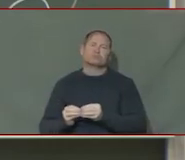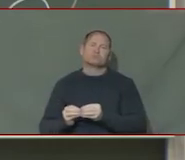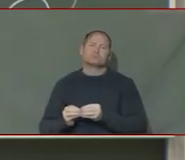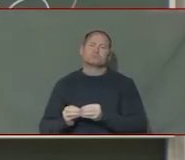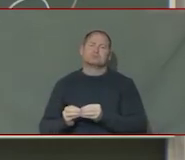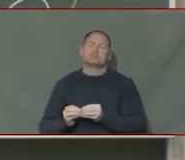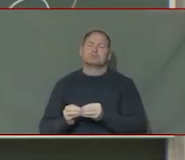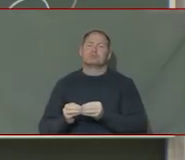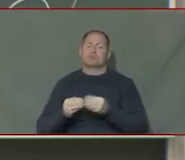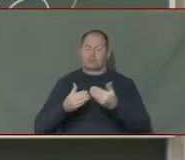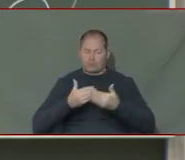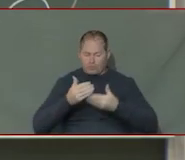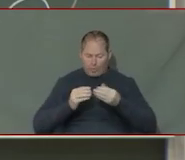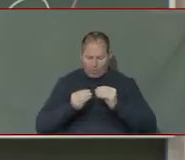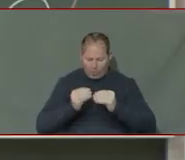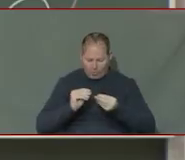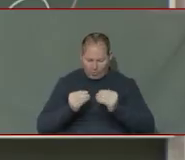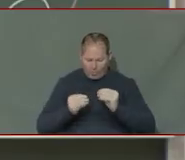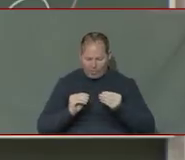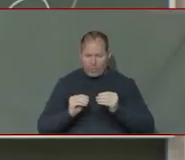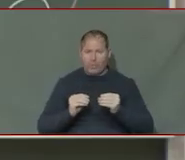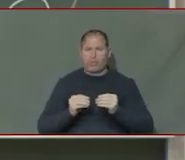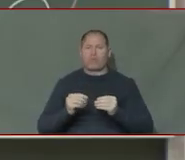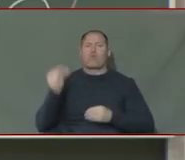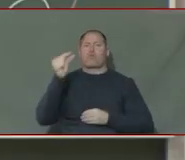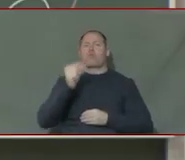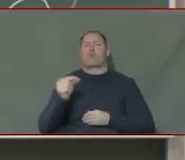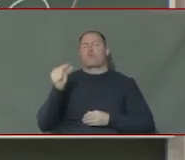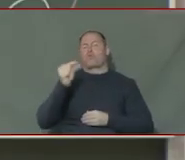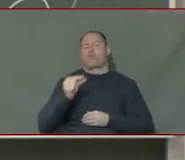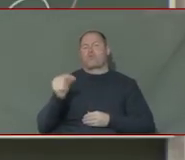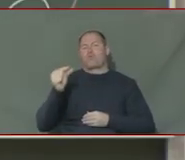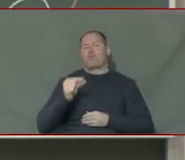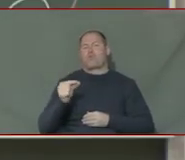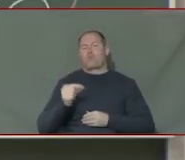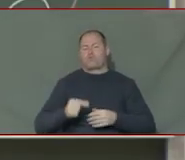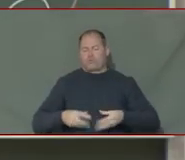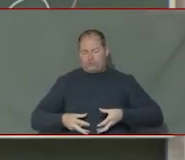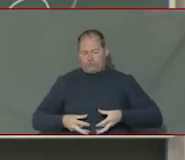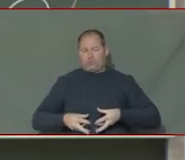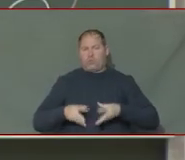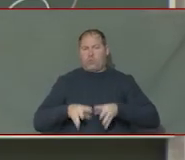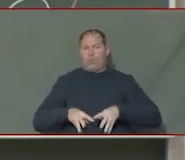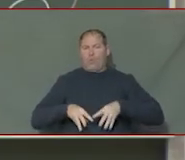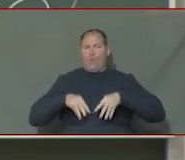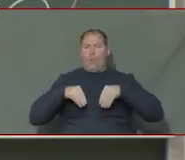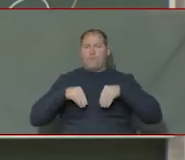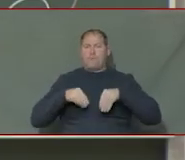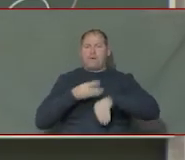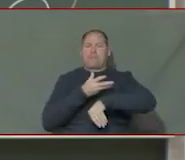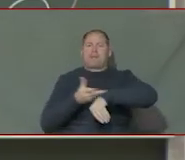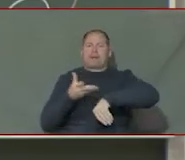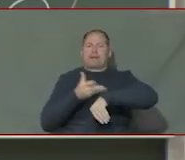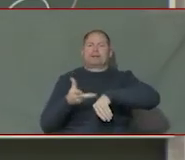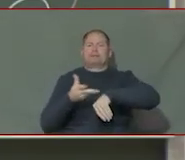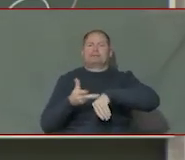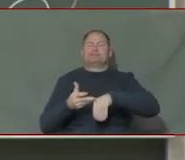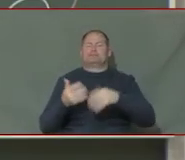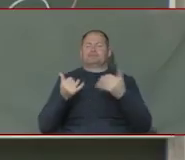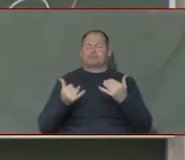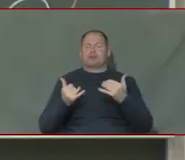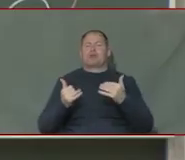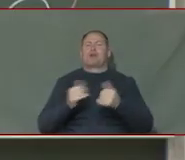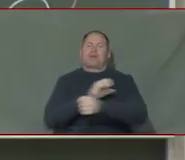eventually broken down to glucose. It is absorbed from the digestive system into the blood, and there it